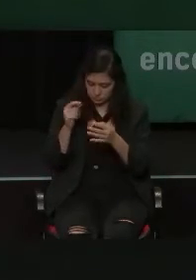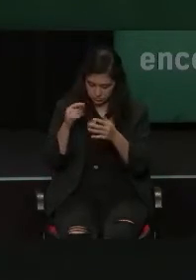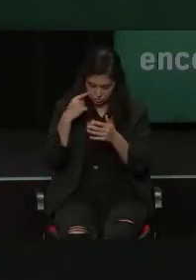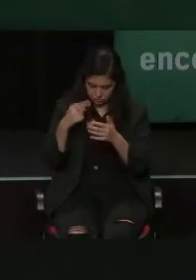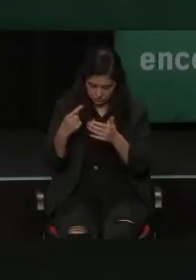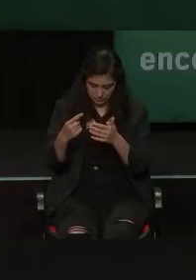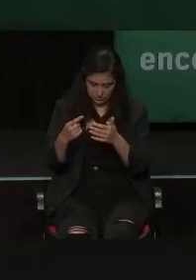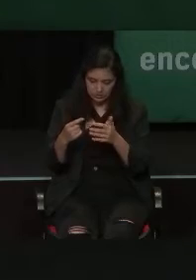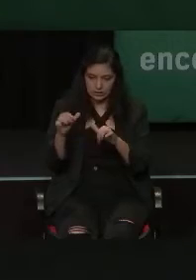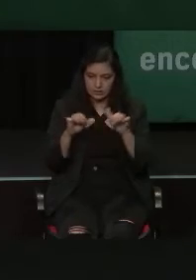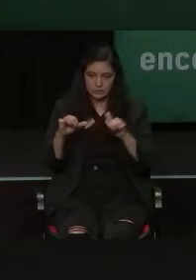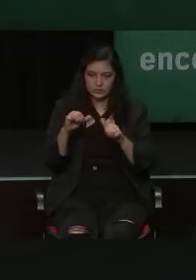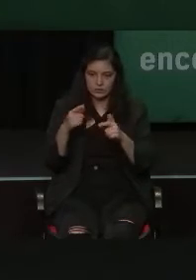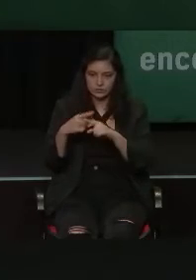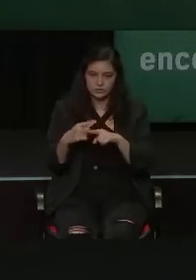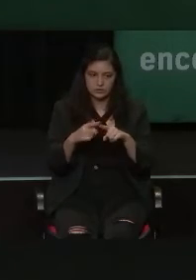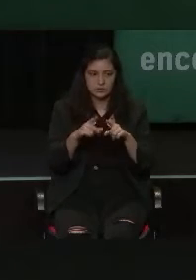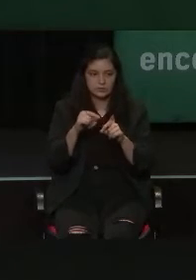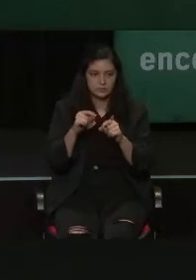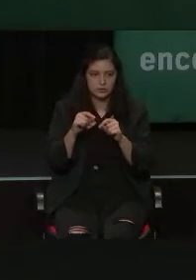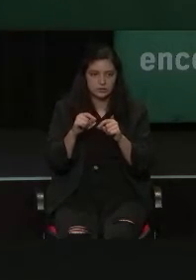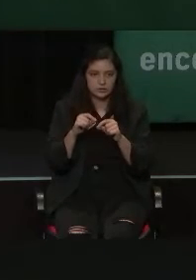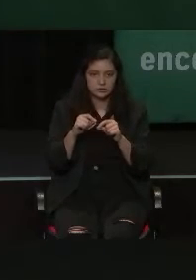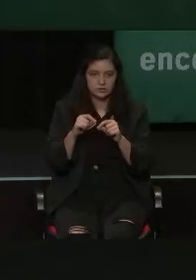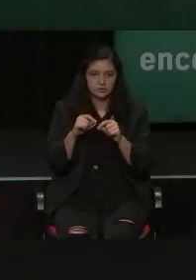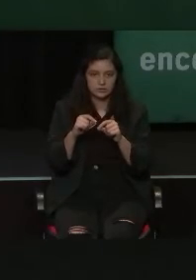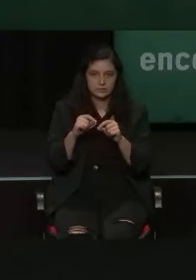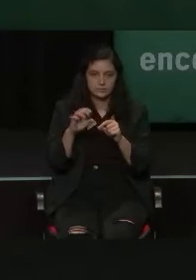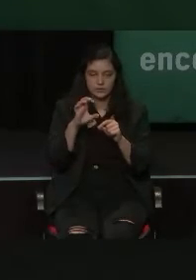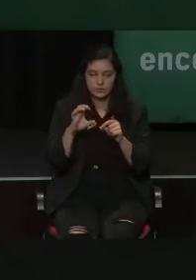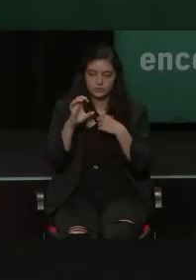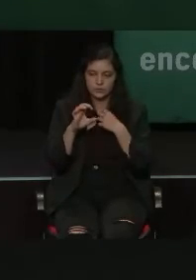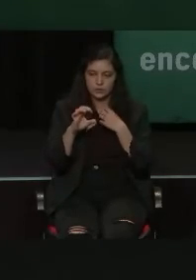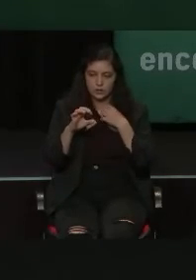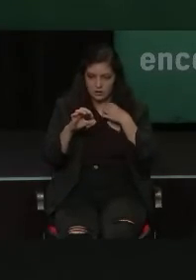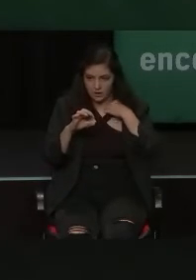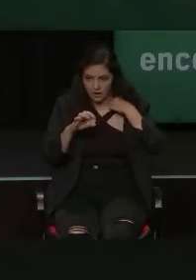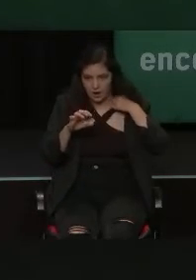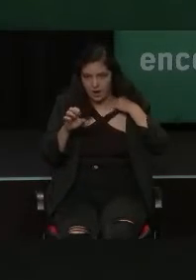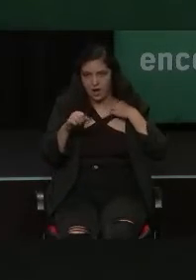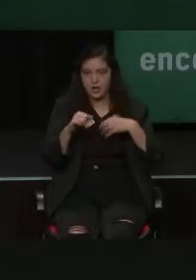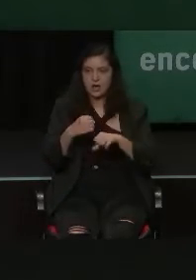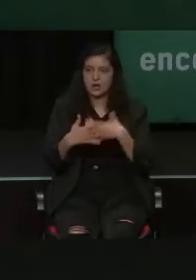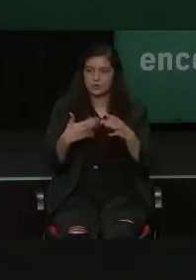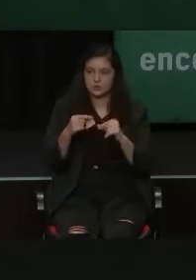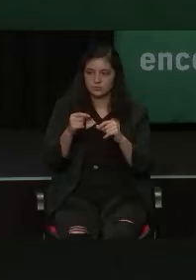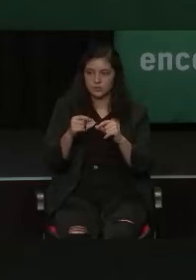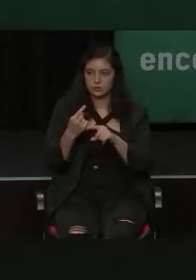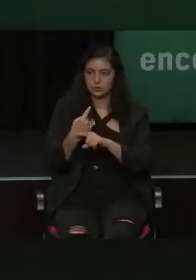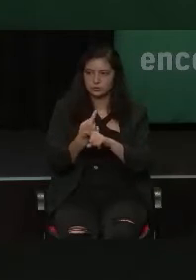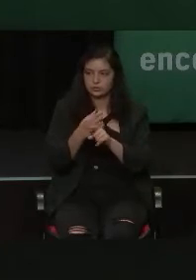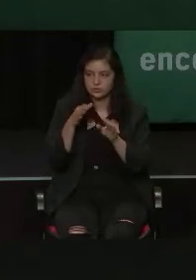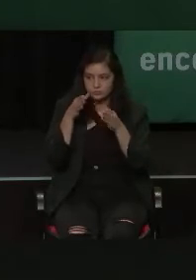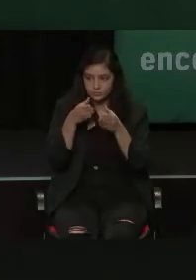particularly chemical diversity and also differential mode of actions and also their ability to